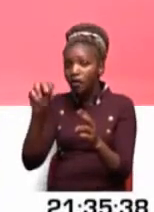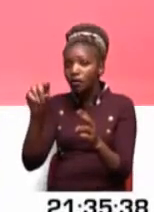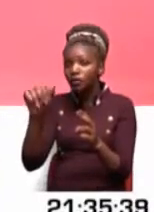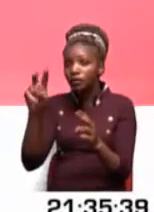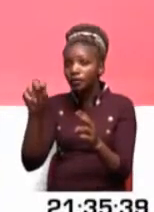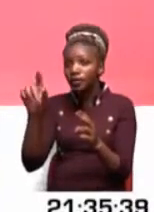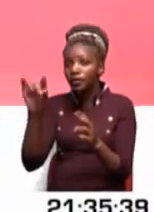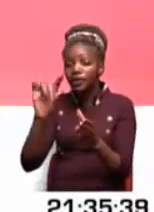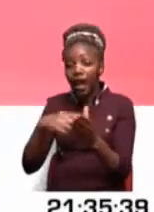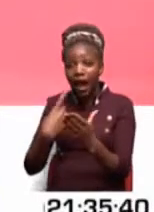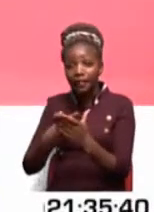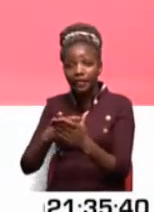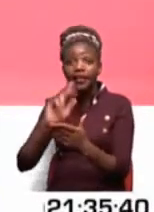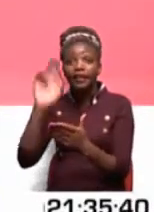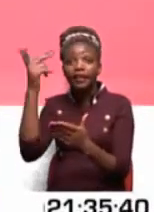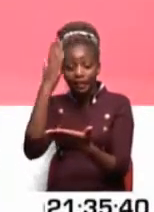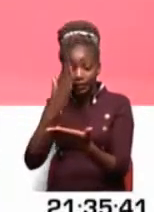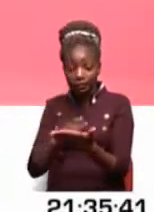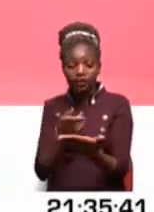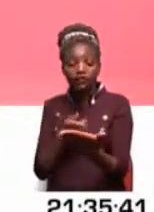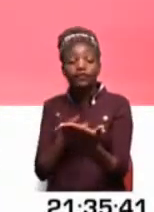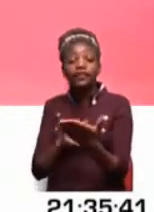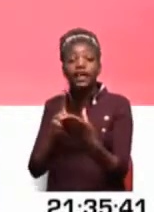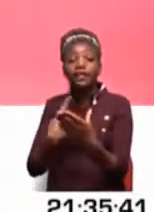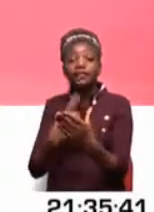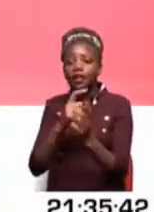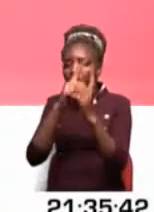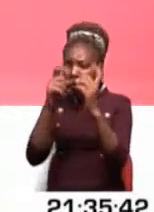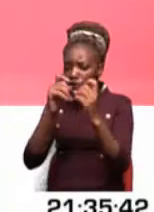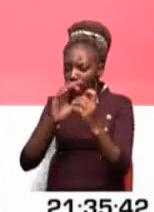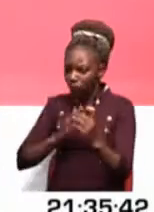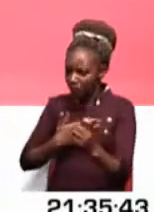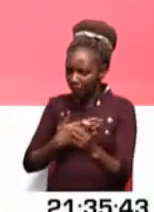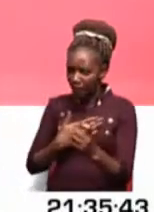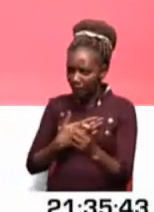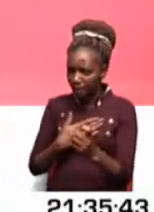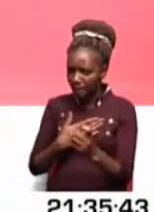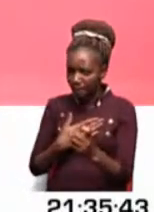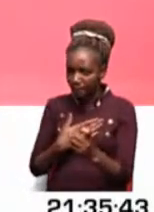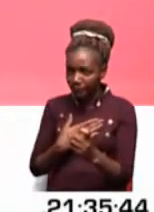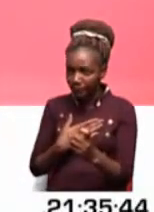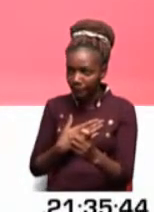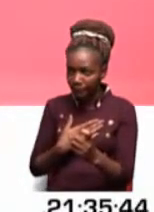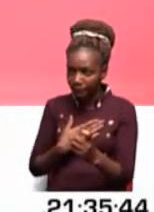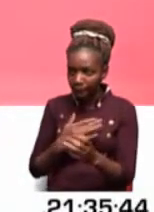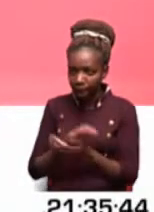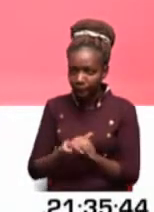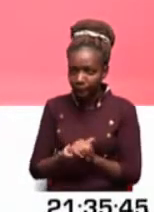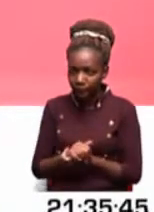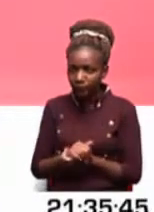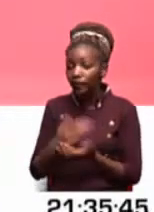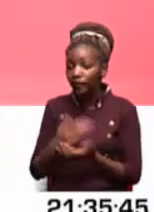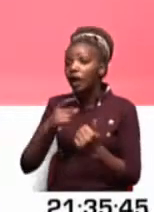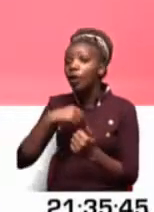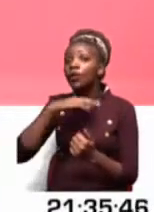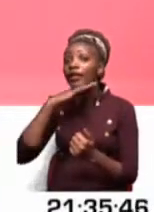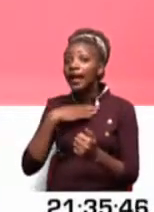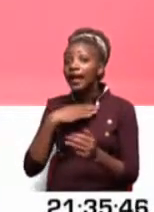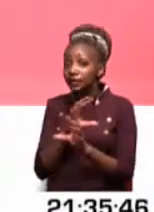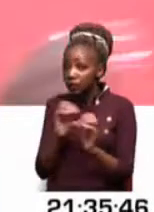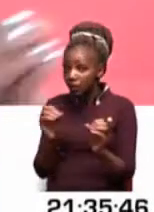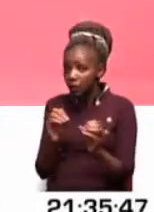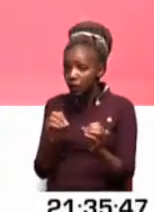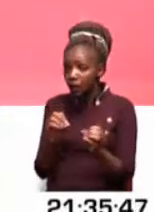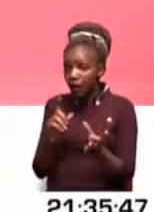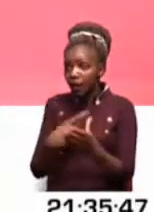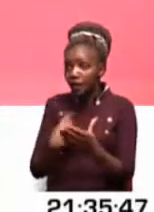that. But for me, the question I would ask is, there are that many, yes, we are not dying as much, yes, but what exactly is